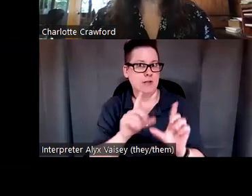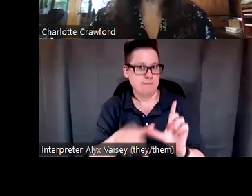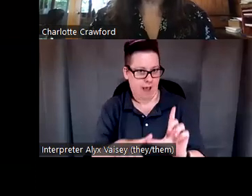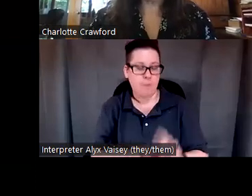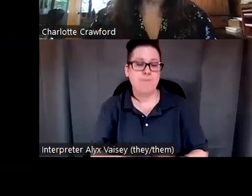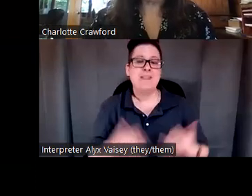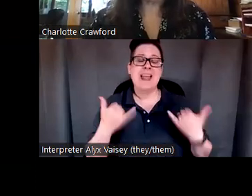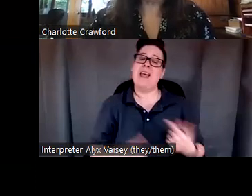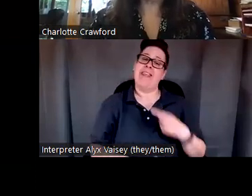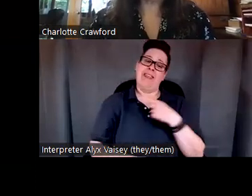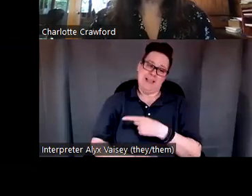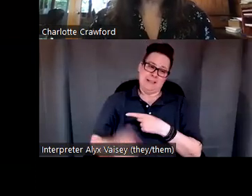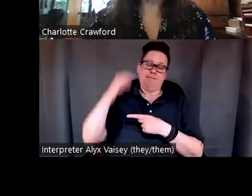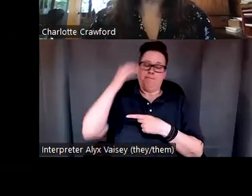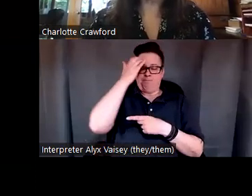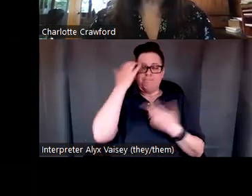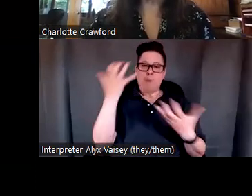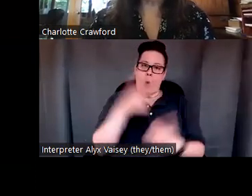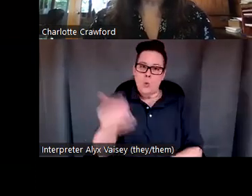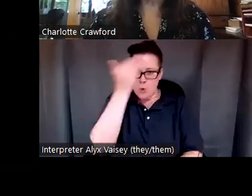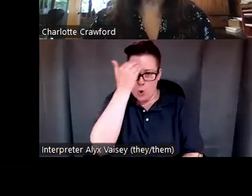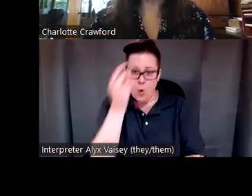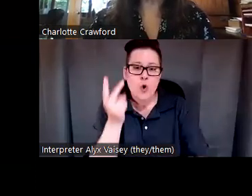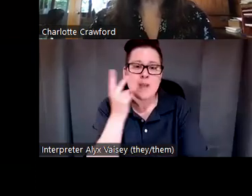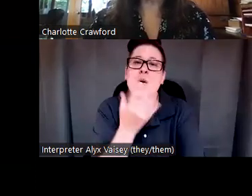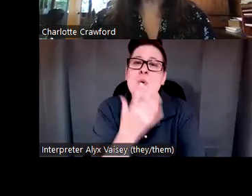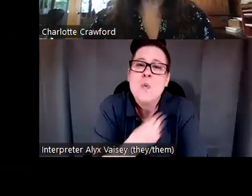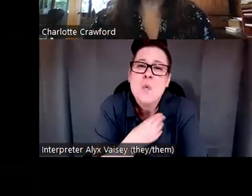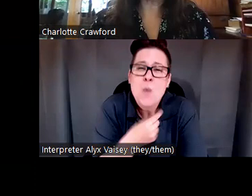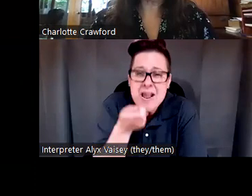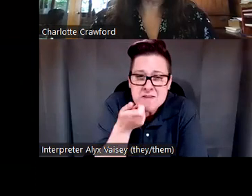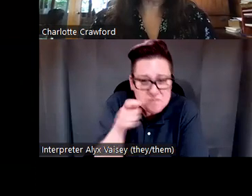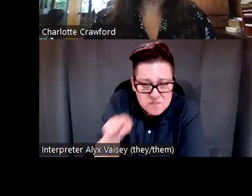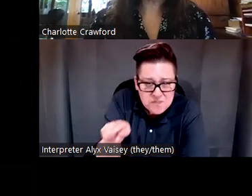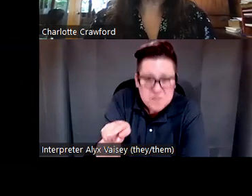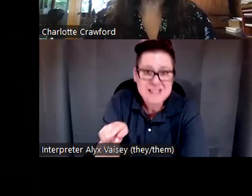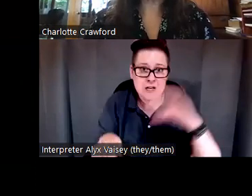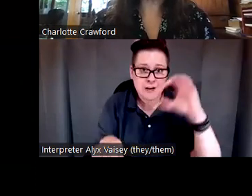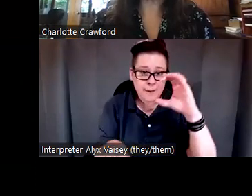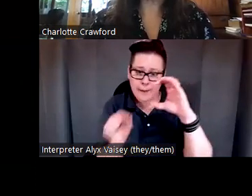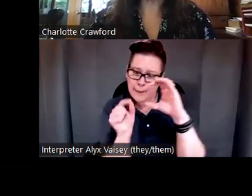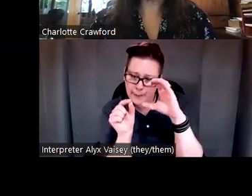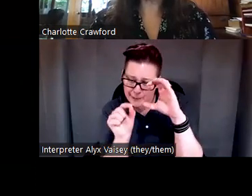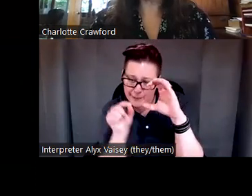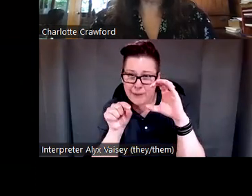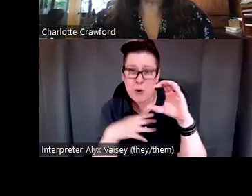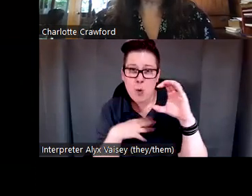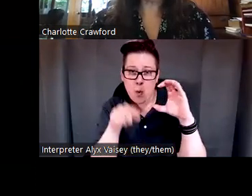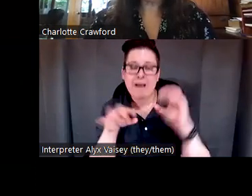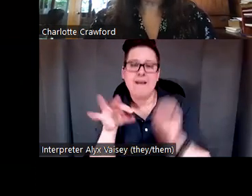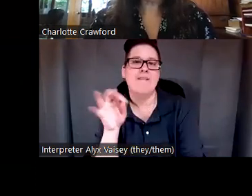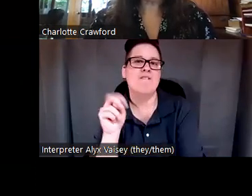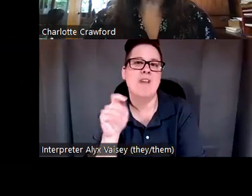This is something that I want you to know. See that little tiny speck of white stuff? That's a little tiny bit of